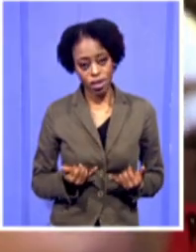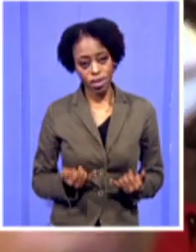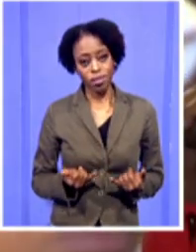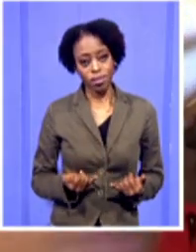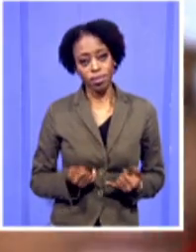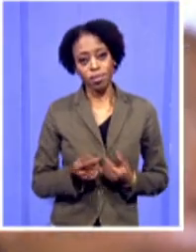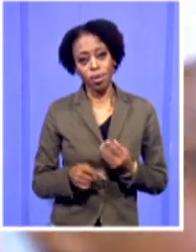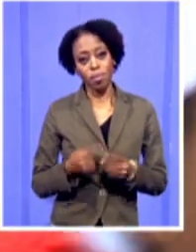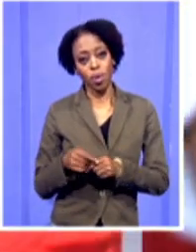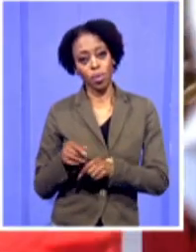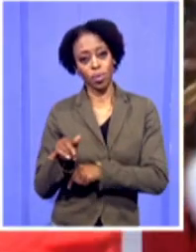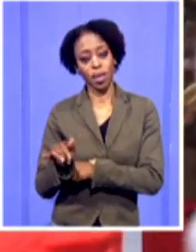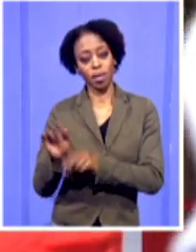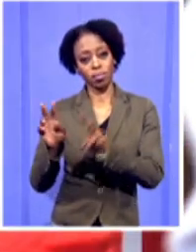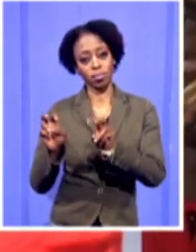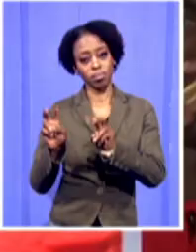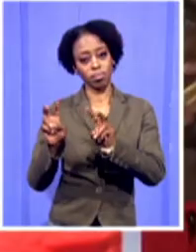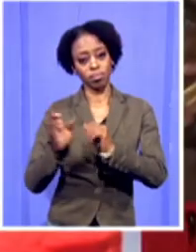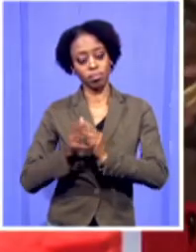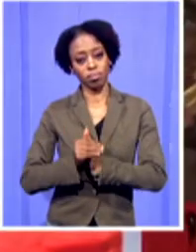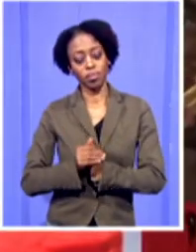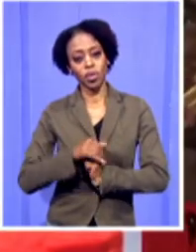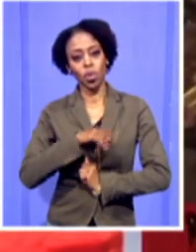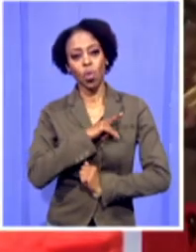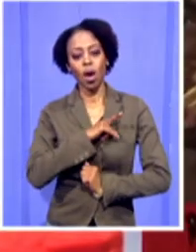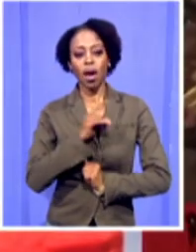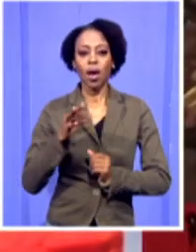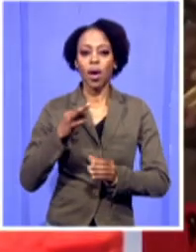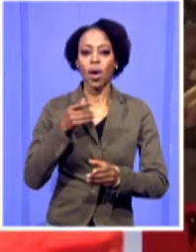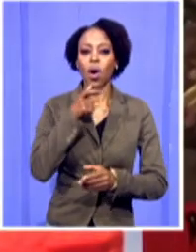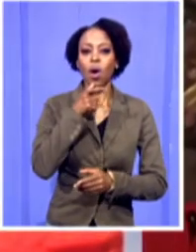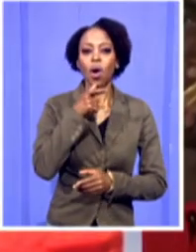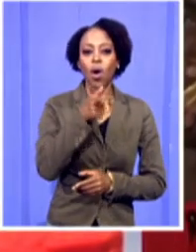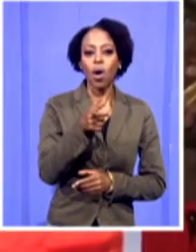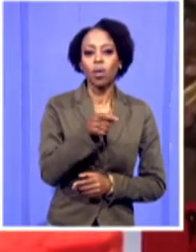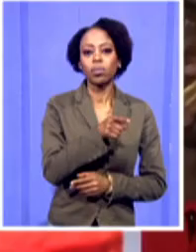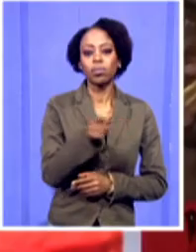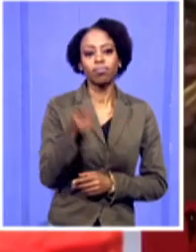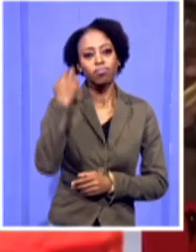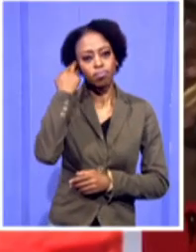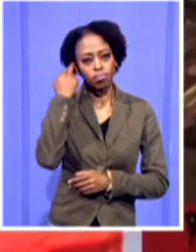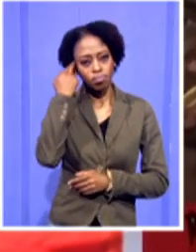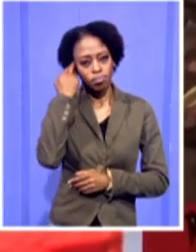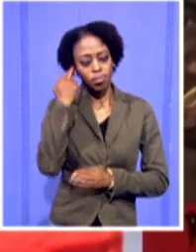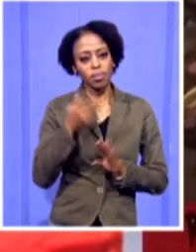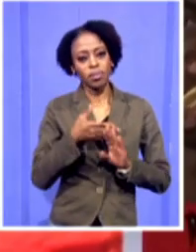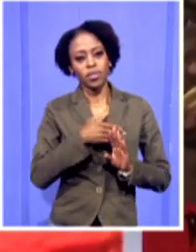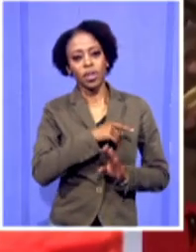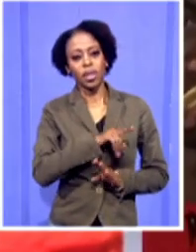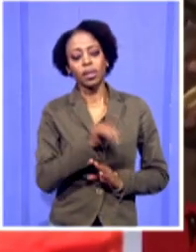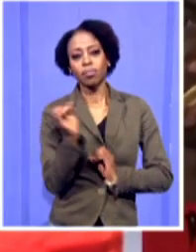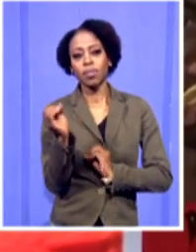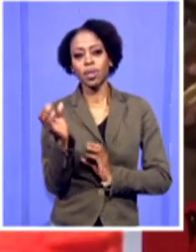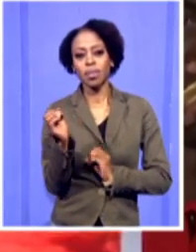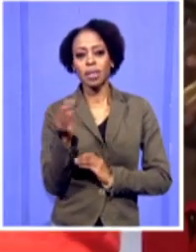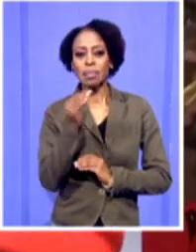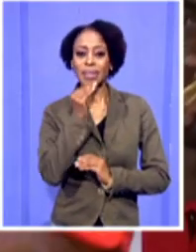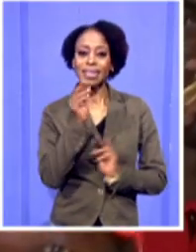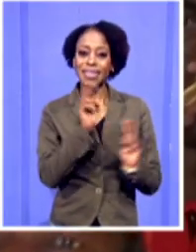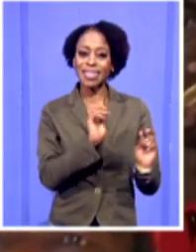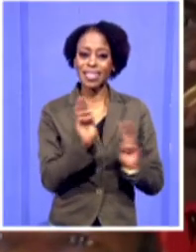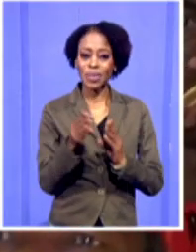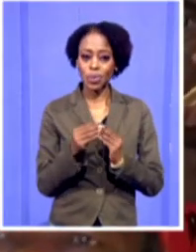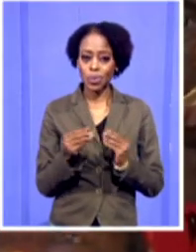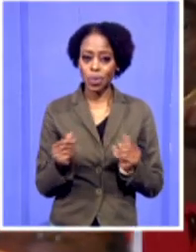to that. Because the input by the General Secretary, before he speaks, that matter must be